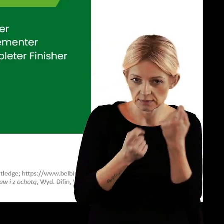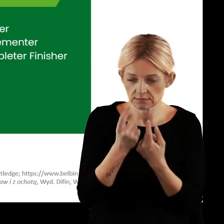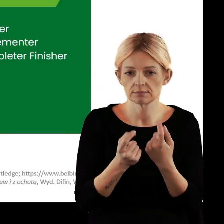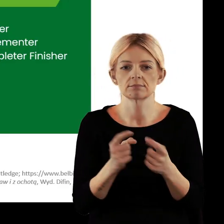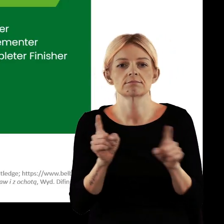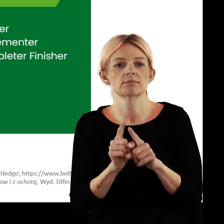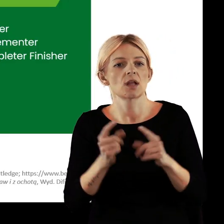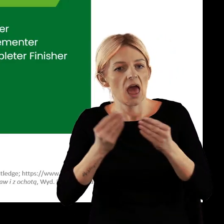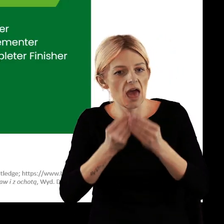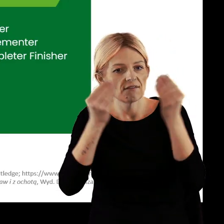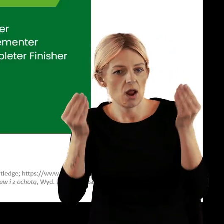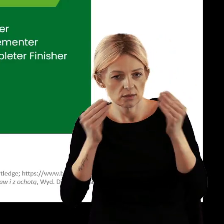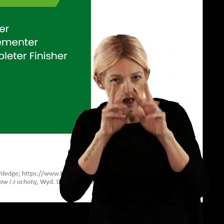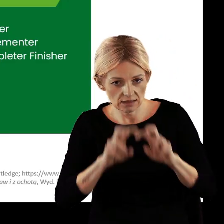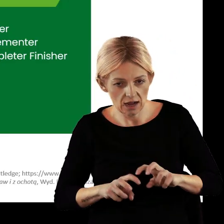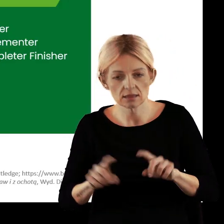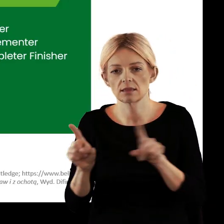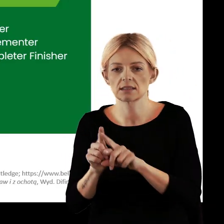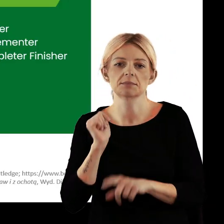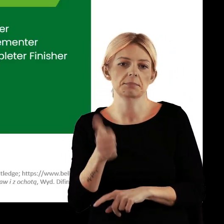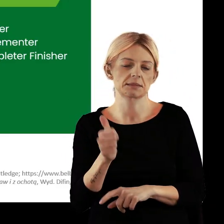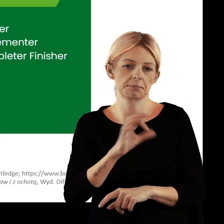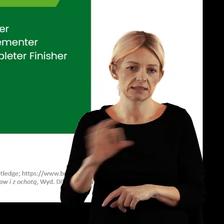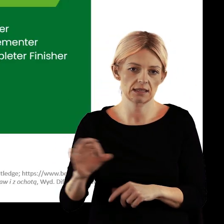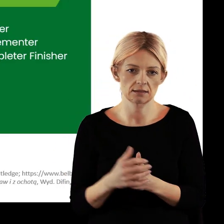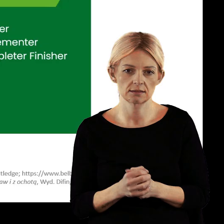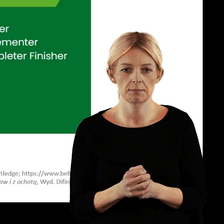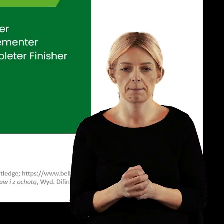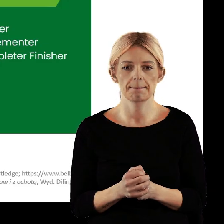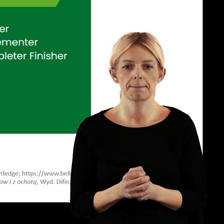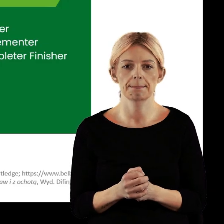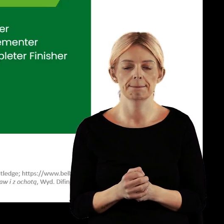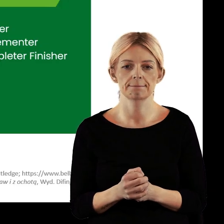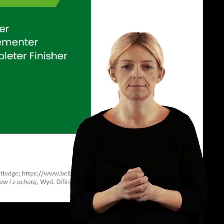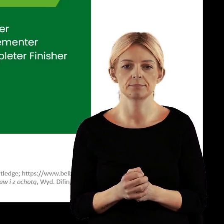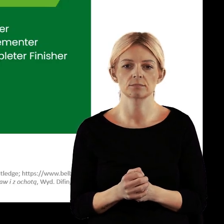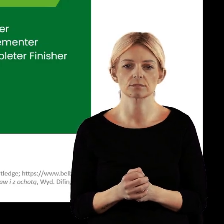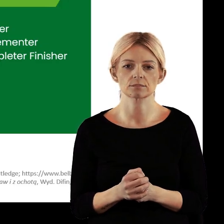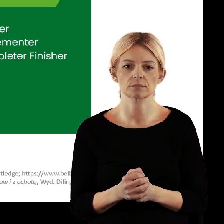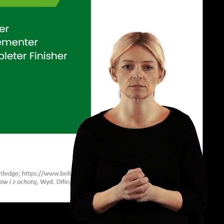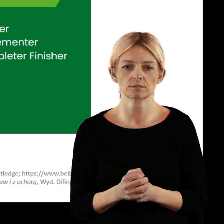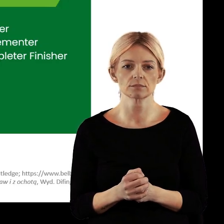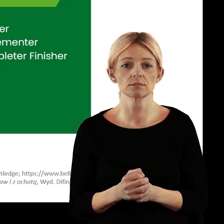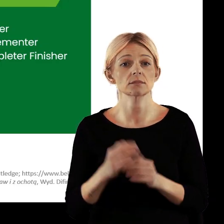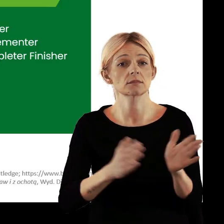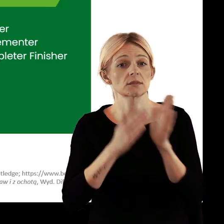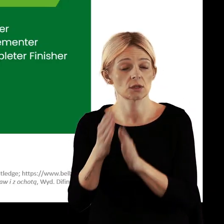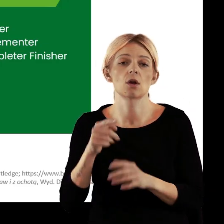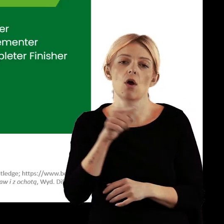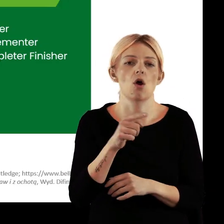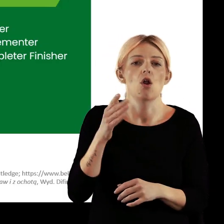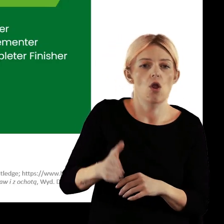specialist. The action roles, on the other hand, include shaper, implementer, and completer